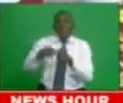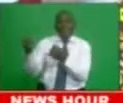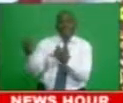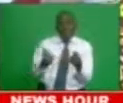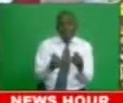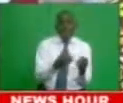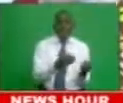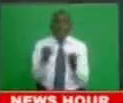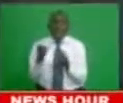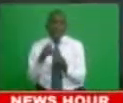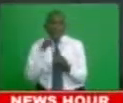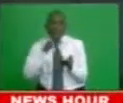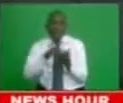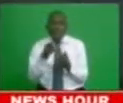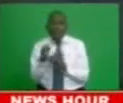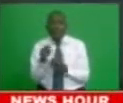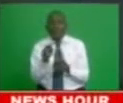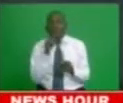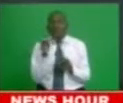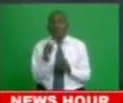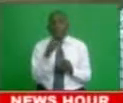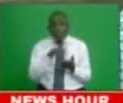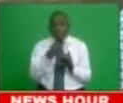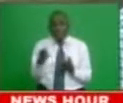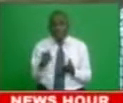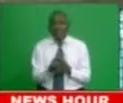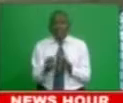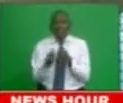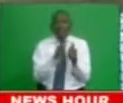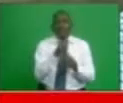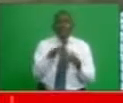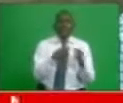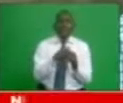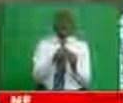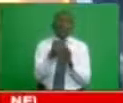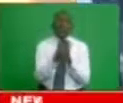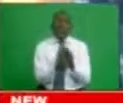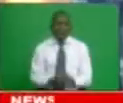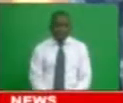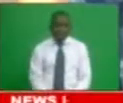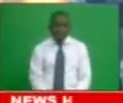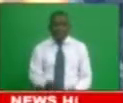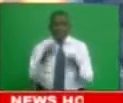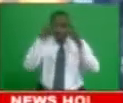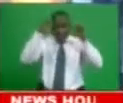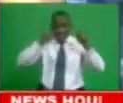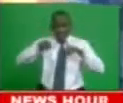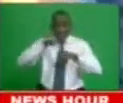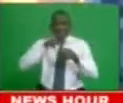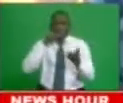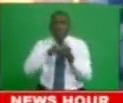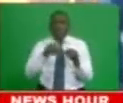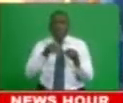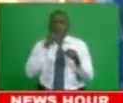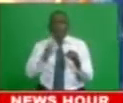and export of poultry and poultry products conforms with international conventions. The president of the National Poultry